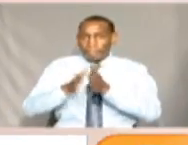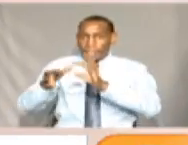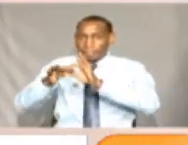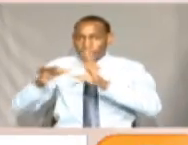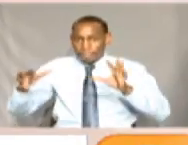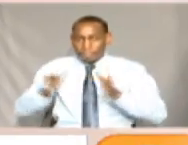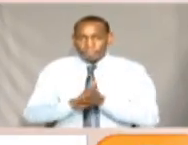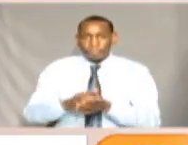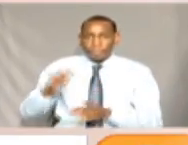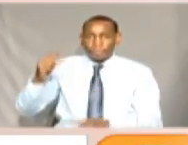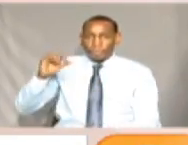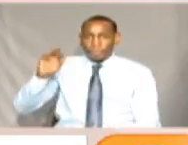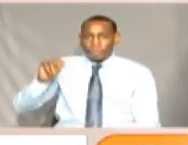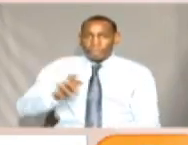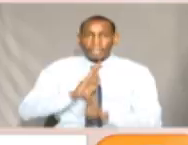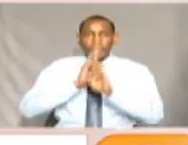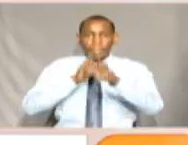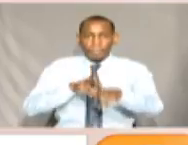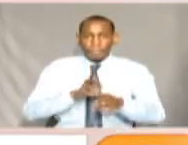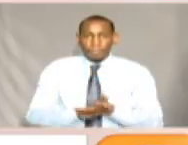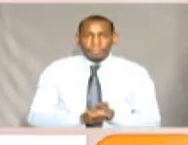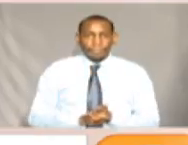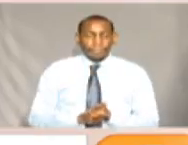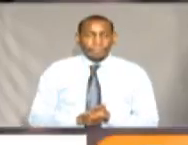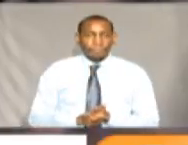discord. Chemutai Goin reports.